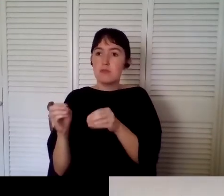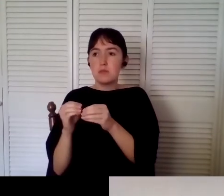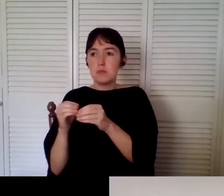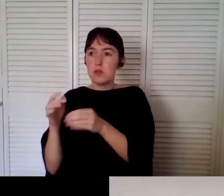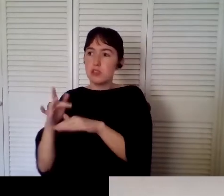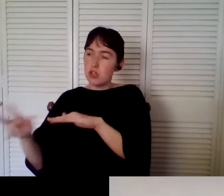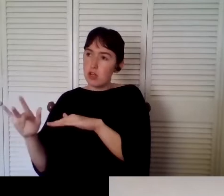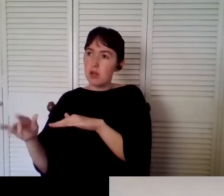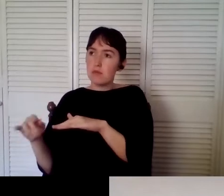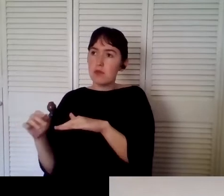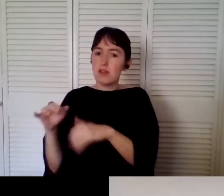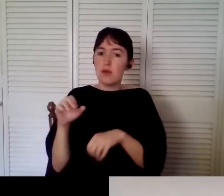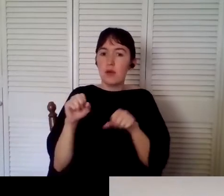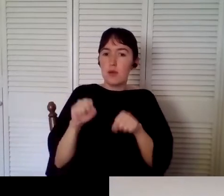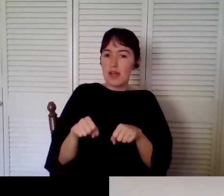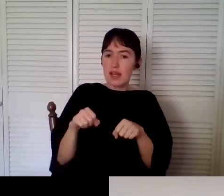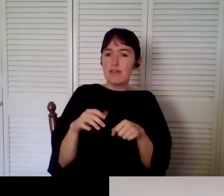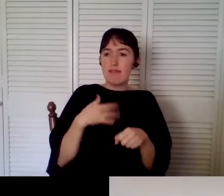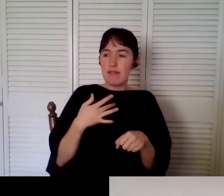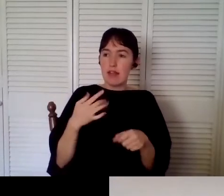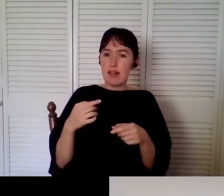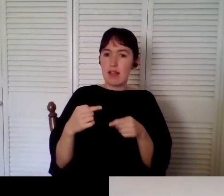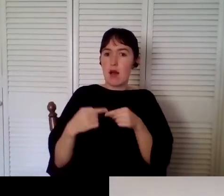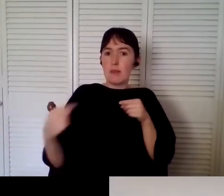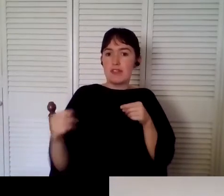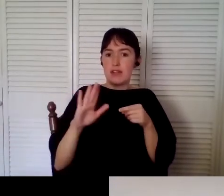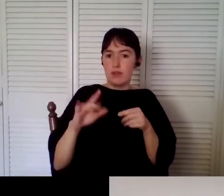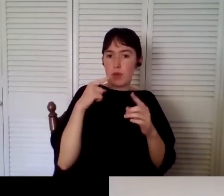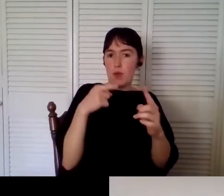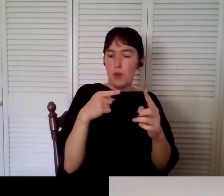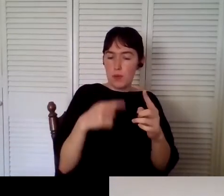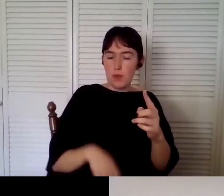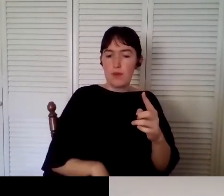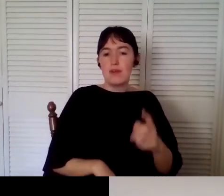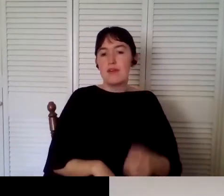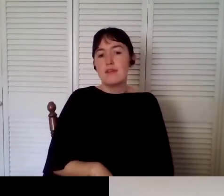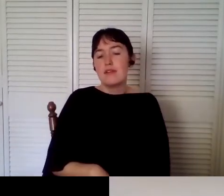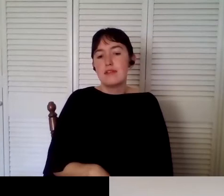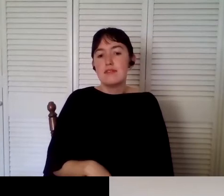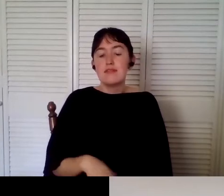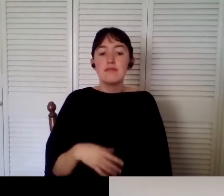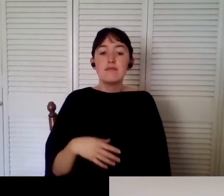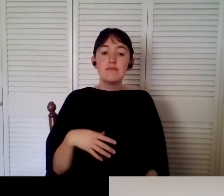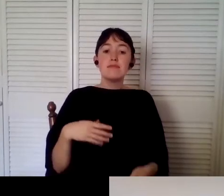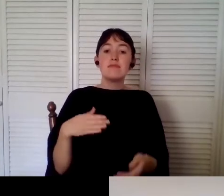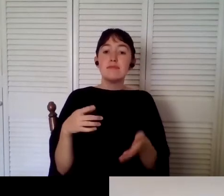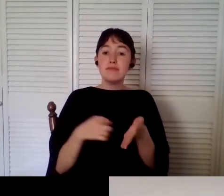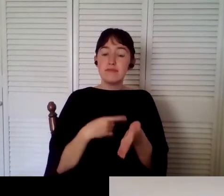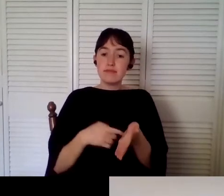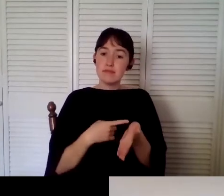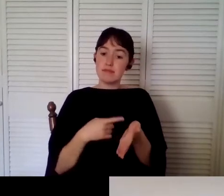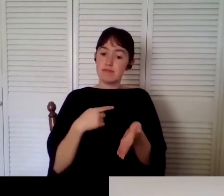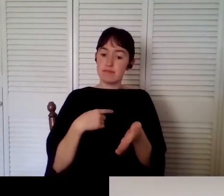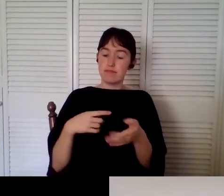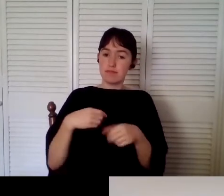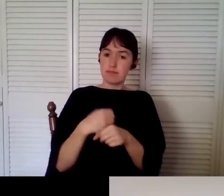counterintuitive, or I guess in opposition to each other. Right. So many times I successfully get points that look in the right shape, that look good in the